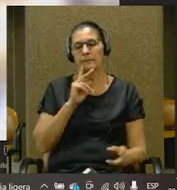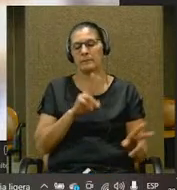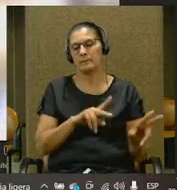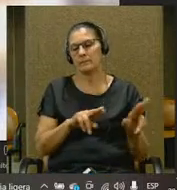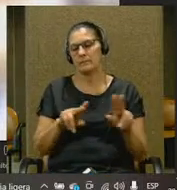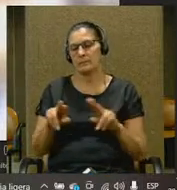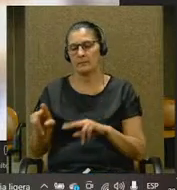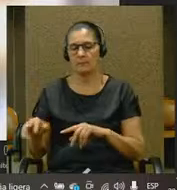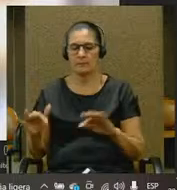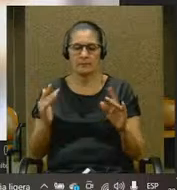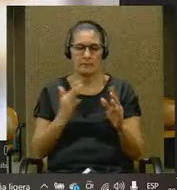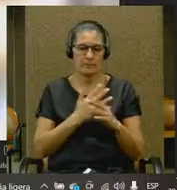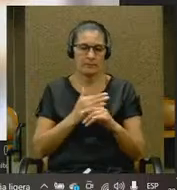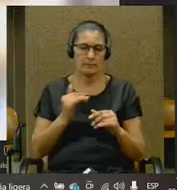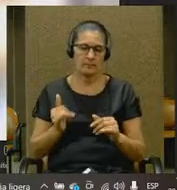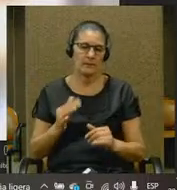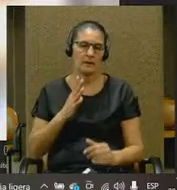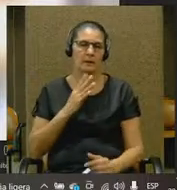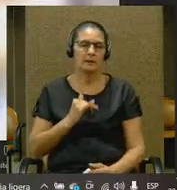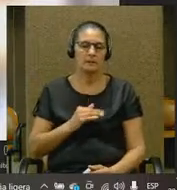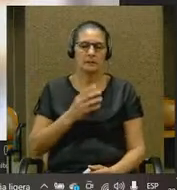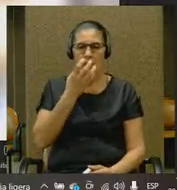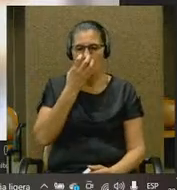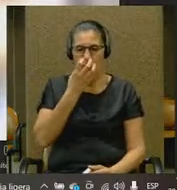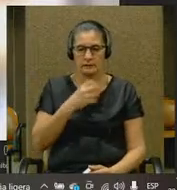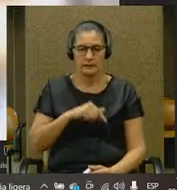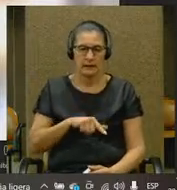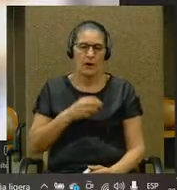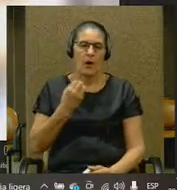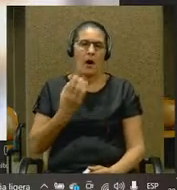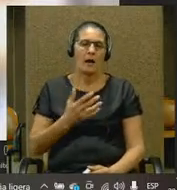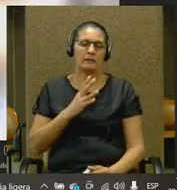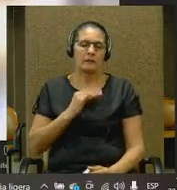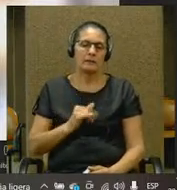they can get more intensive response. But